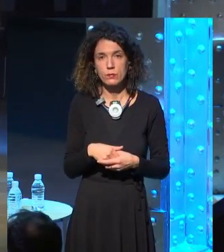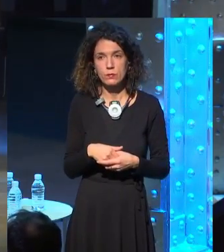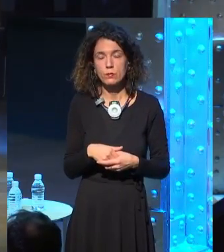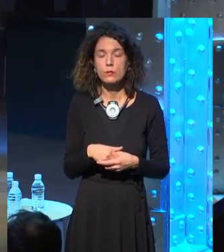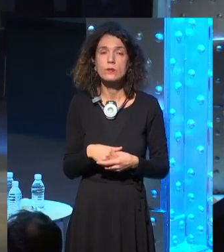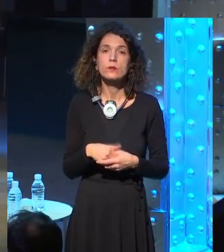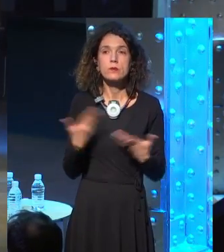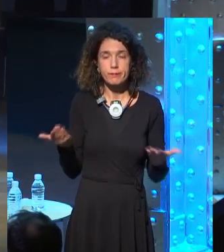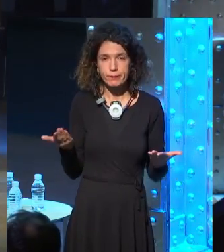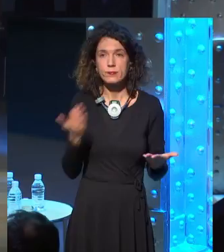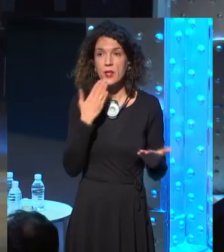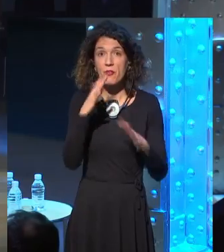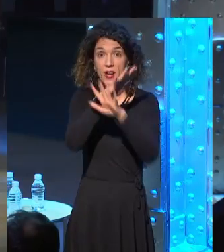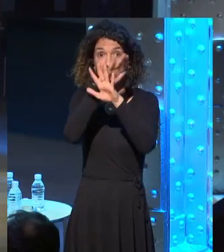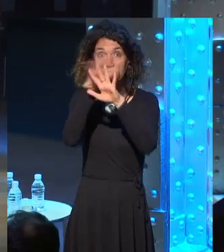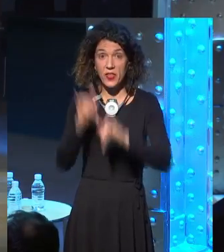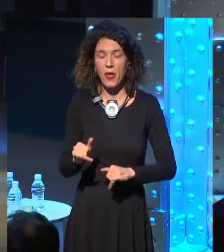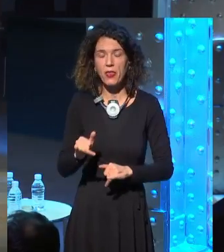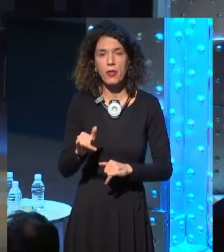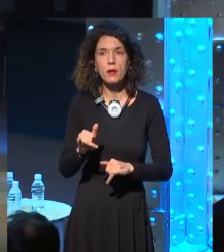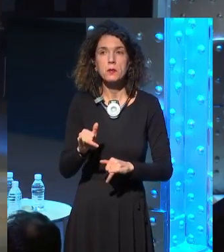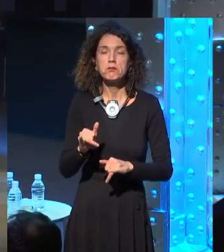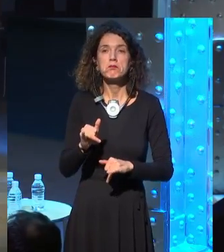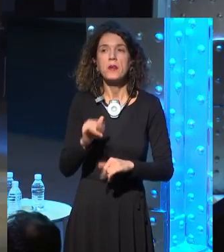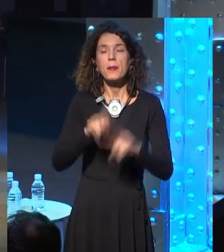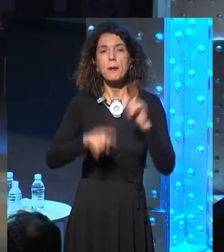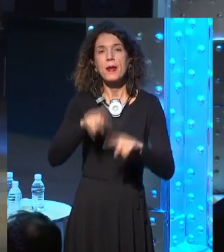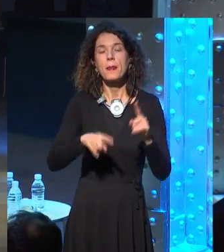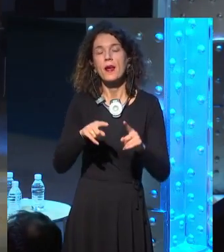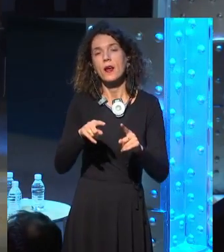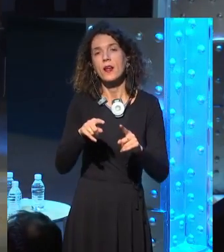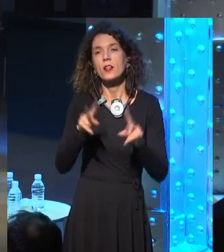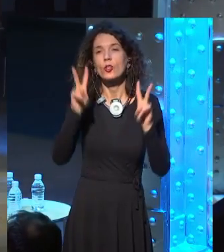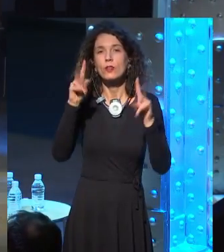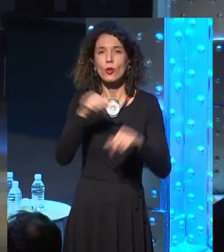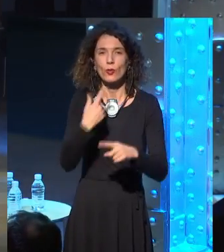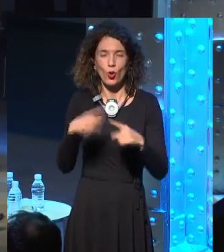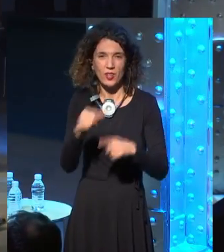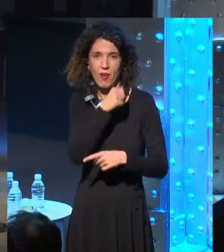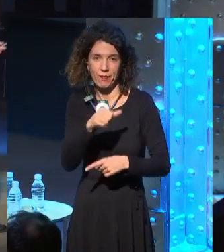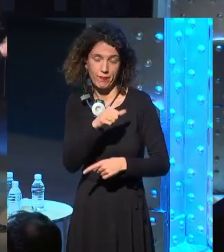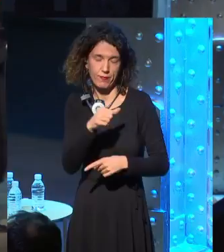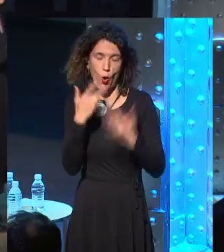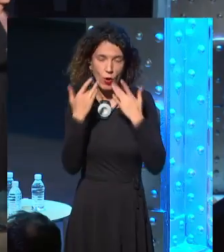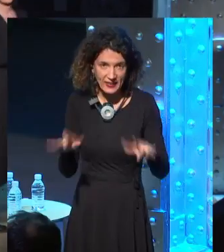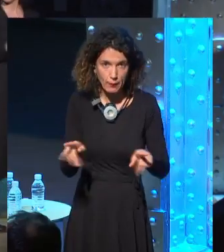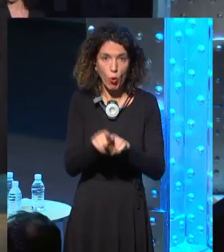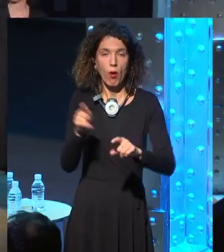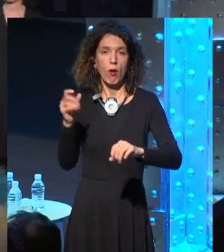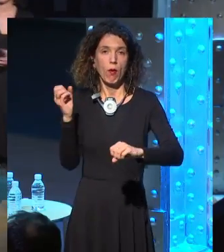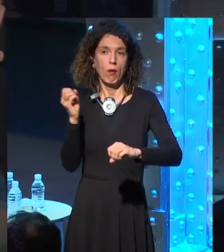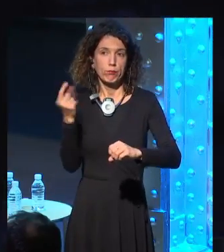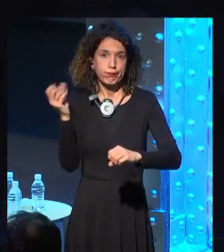on life expectancy or household income. So at least you asked, which is a very important part